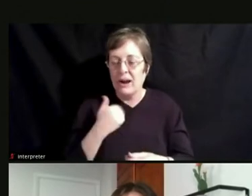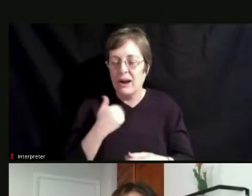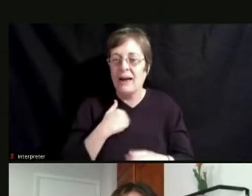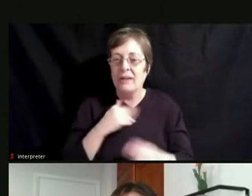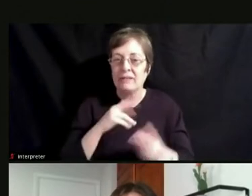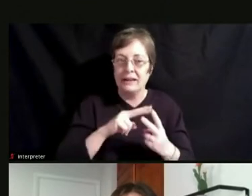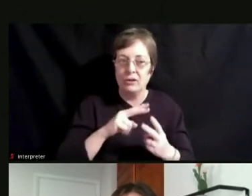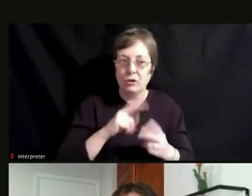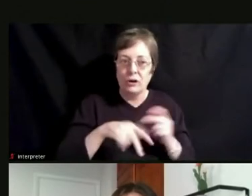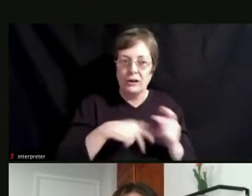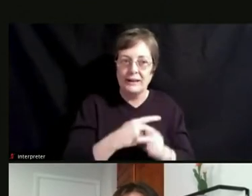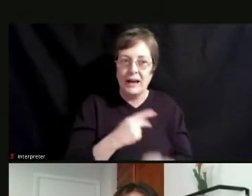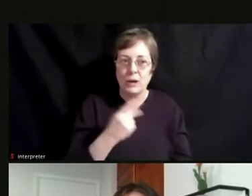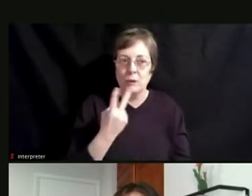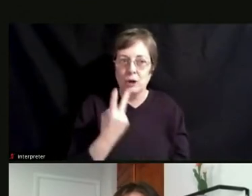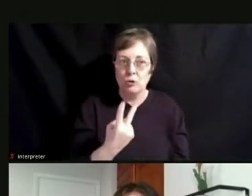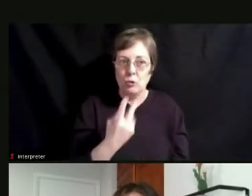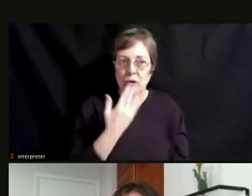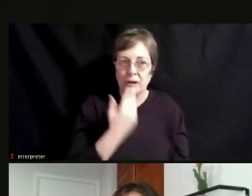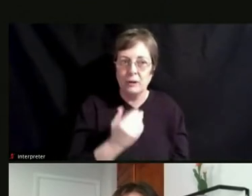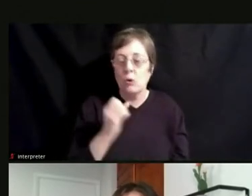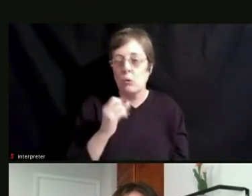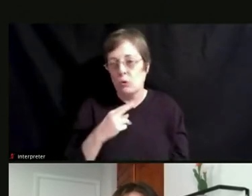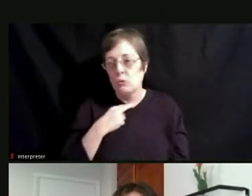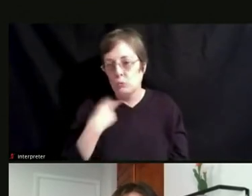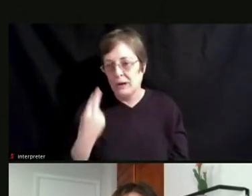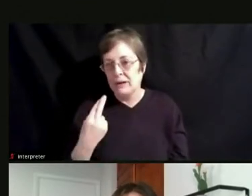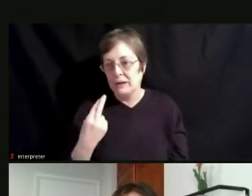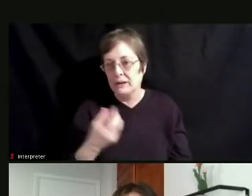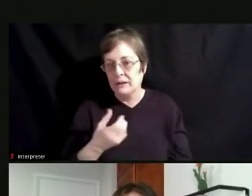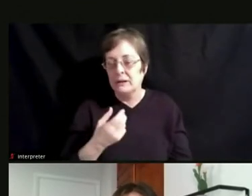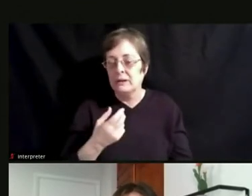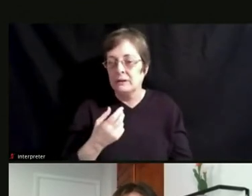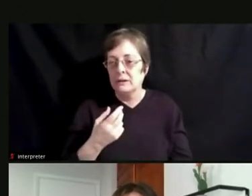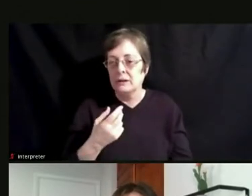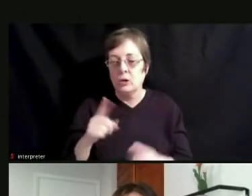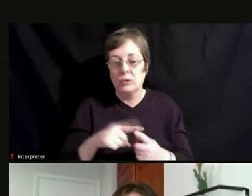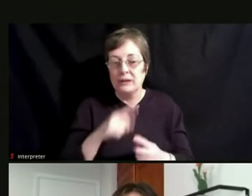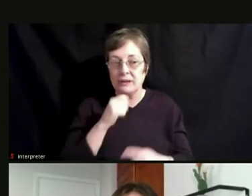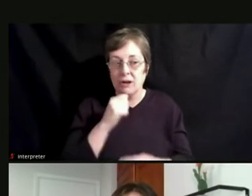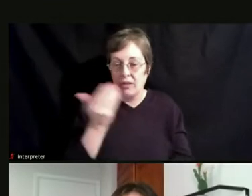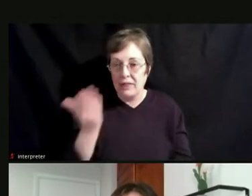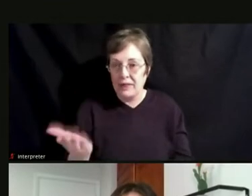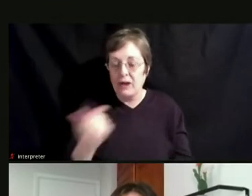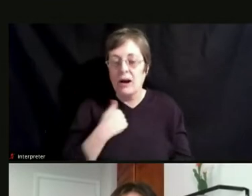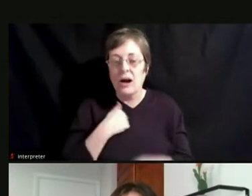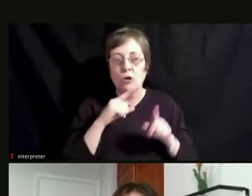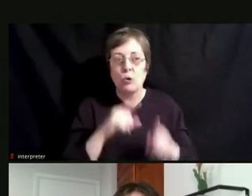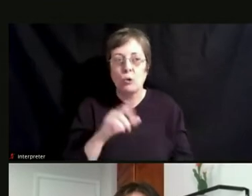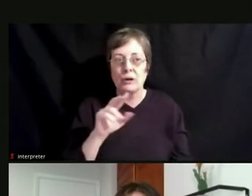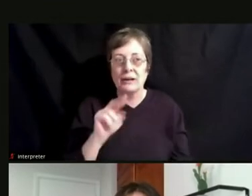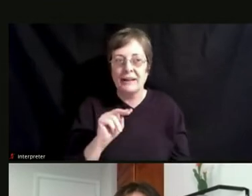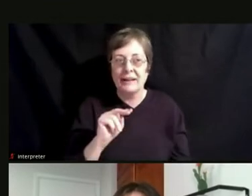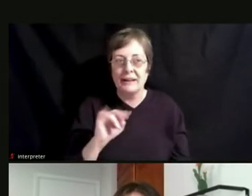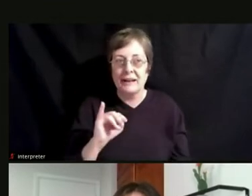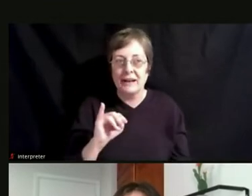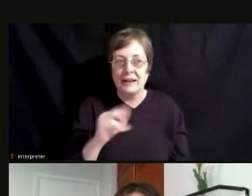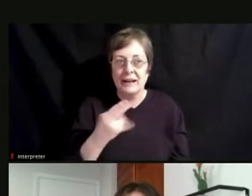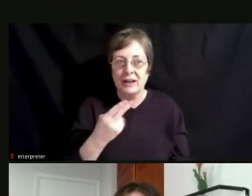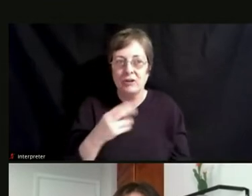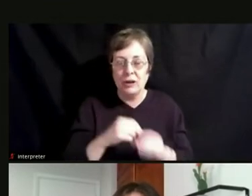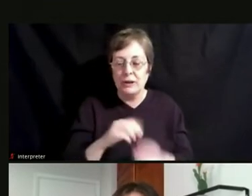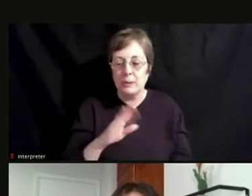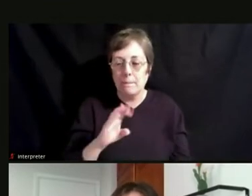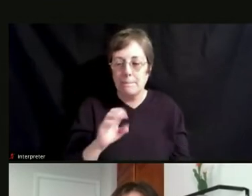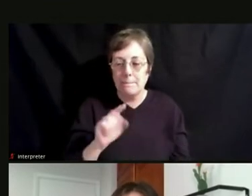who are at risk for type 2 diabetes. When I'm not at Children's, I'm at the NIH in Bethesda, and